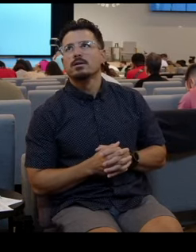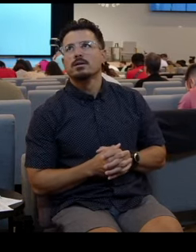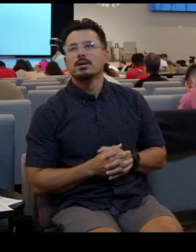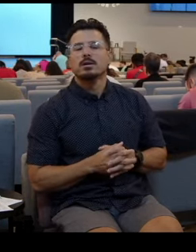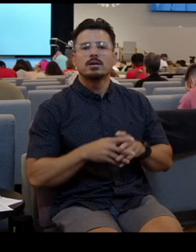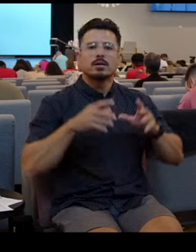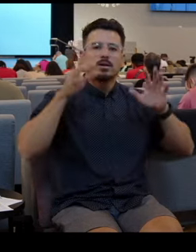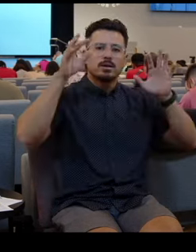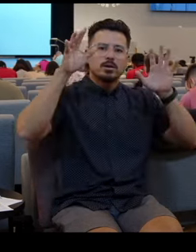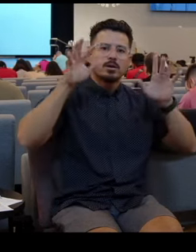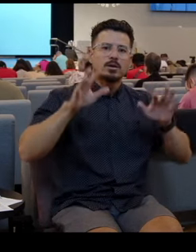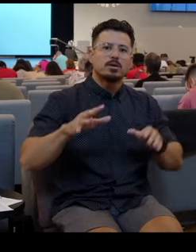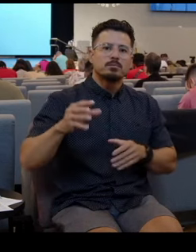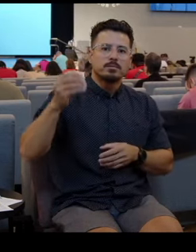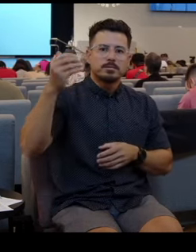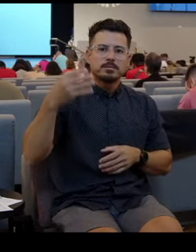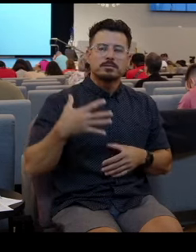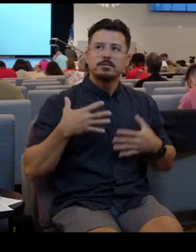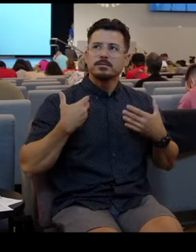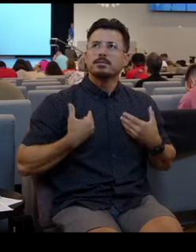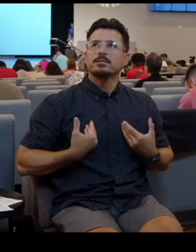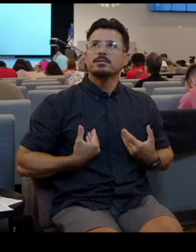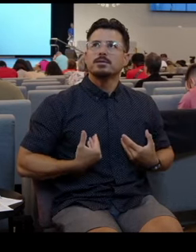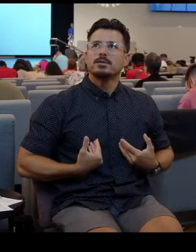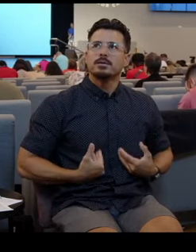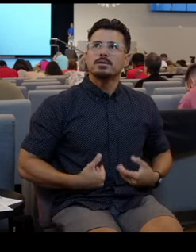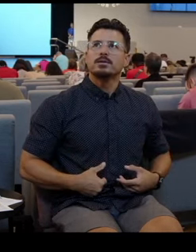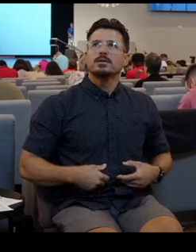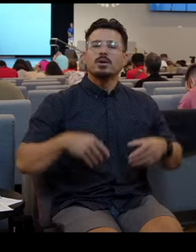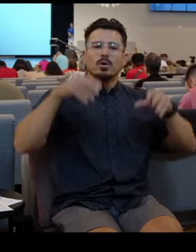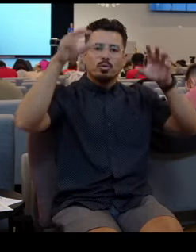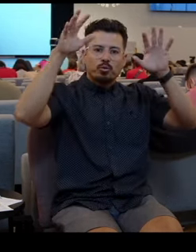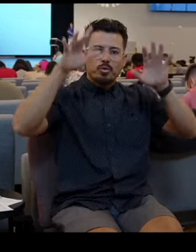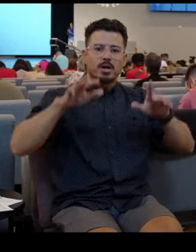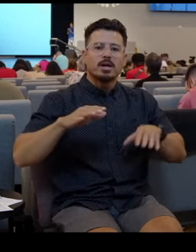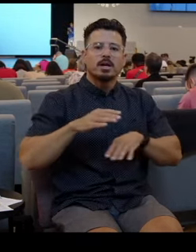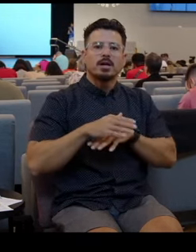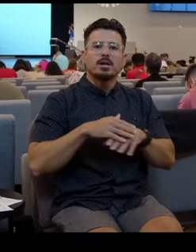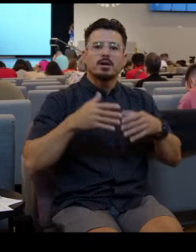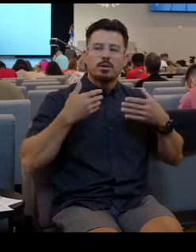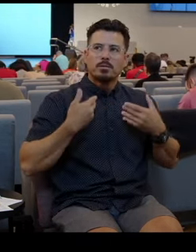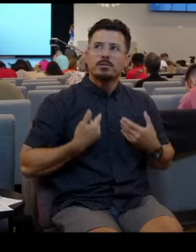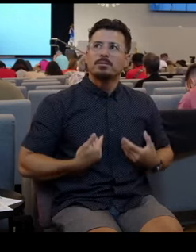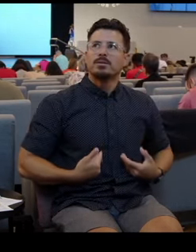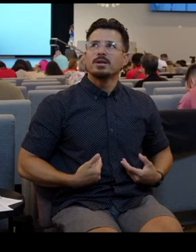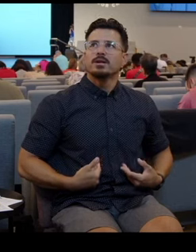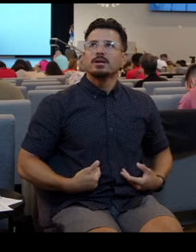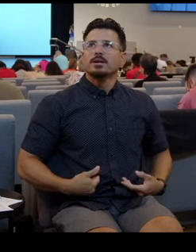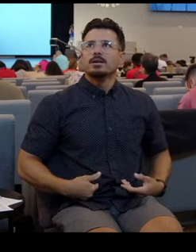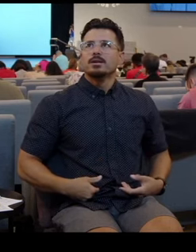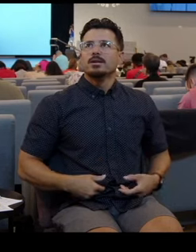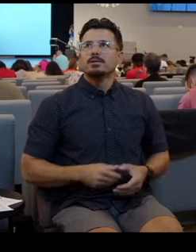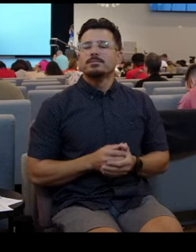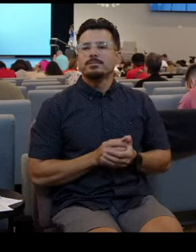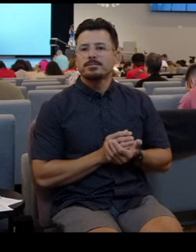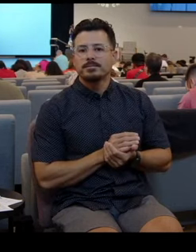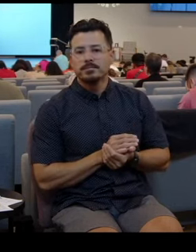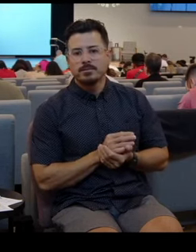Rain on me. Rain on me.